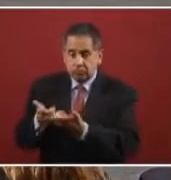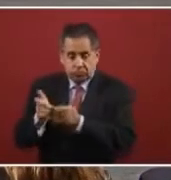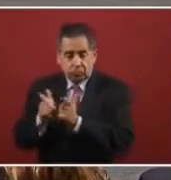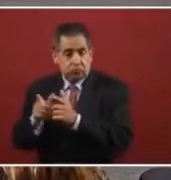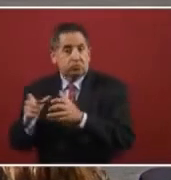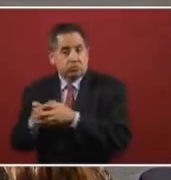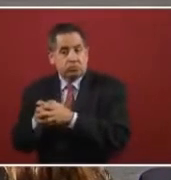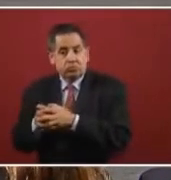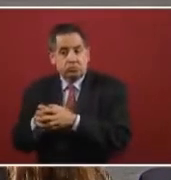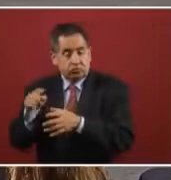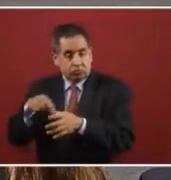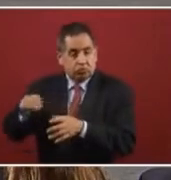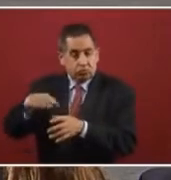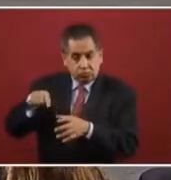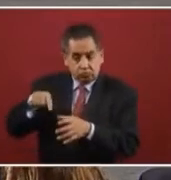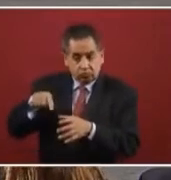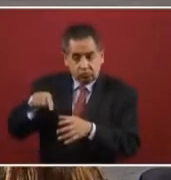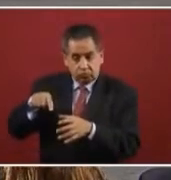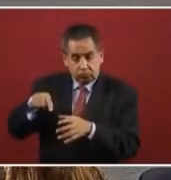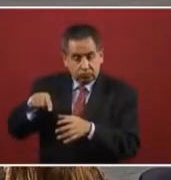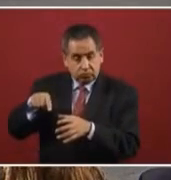a group,